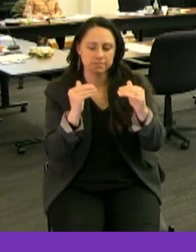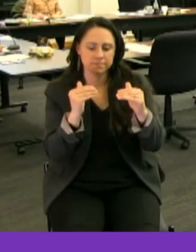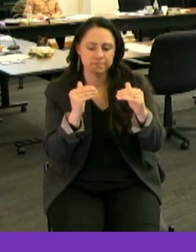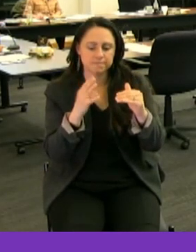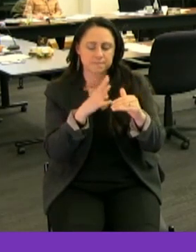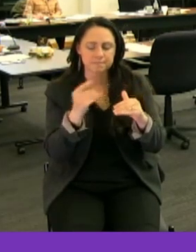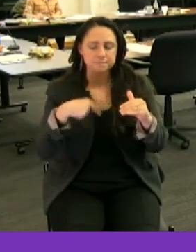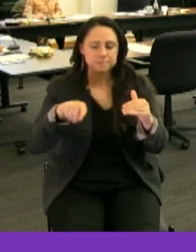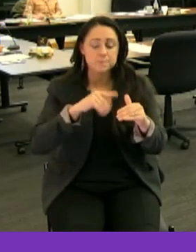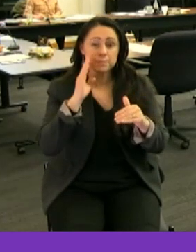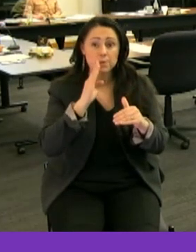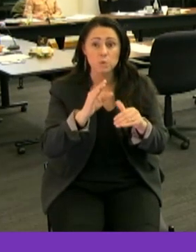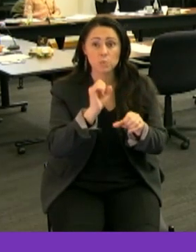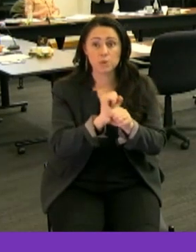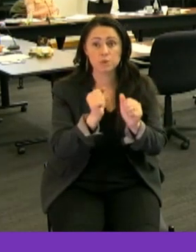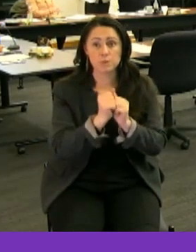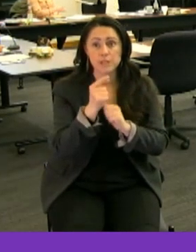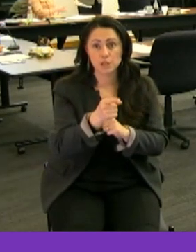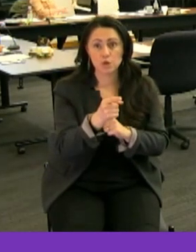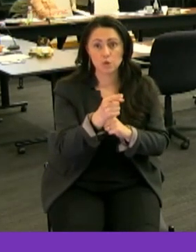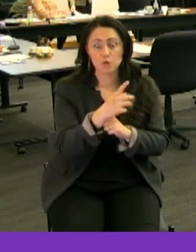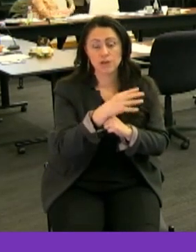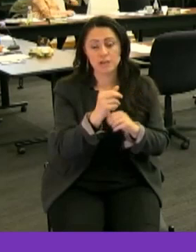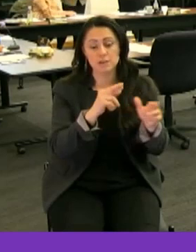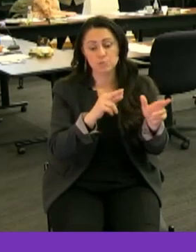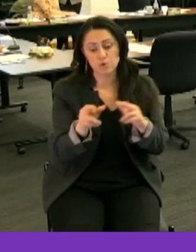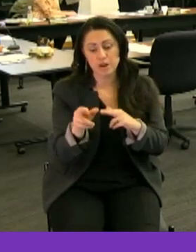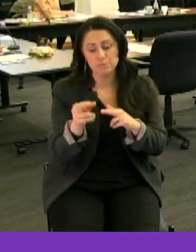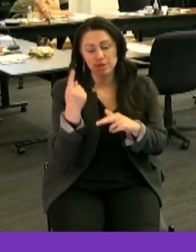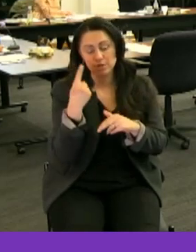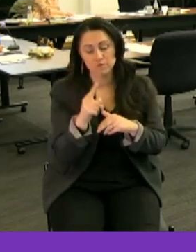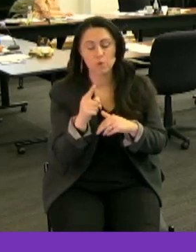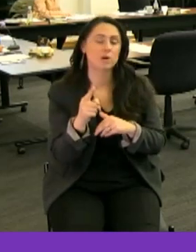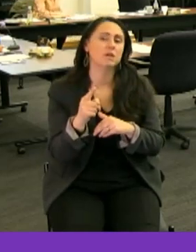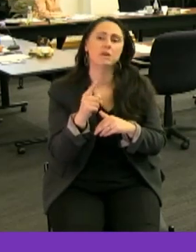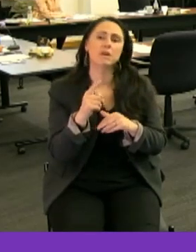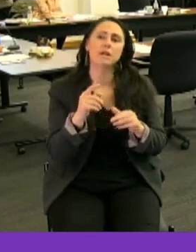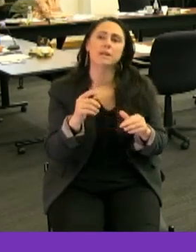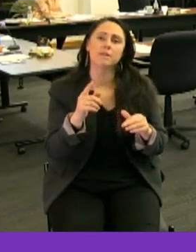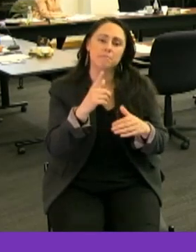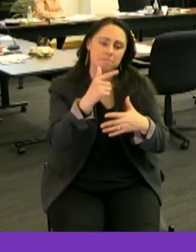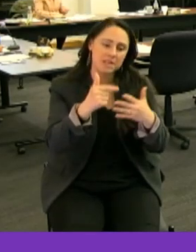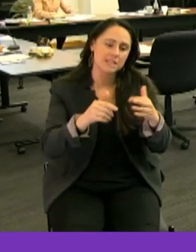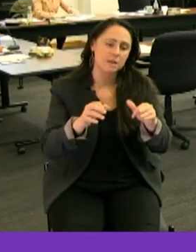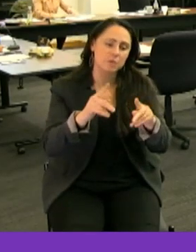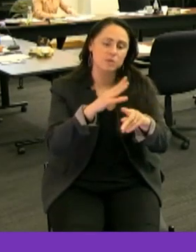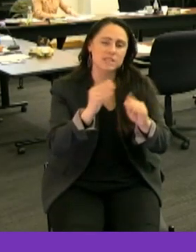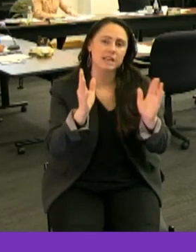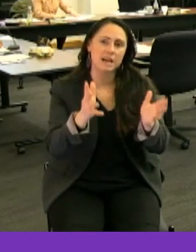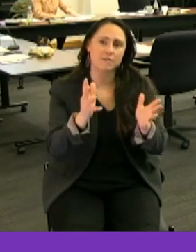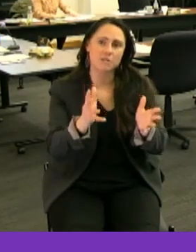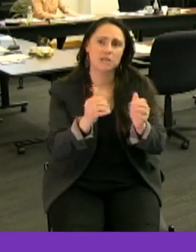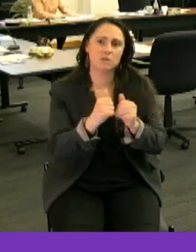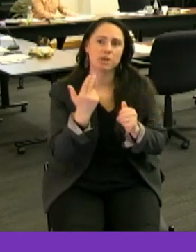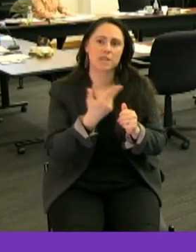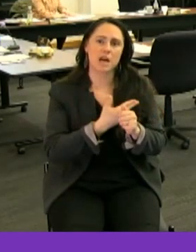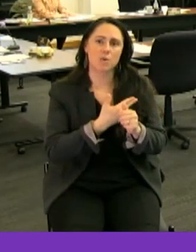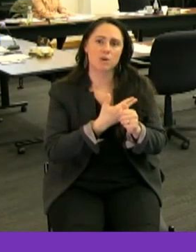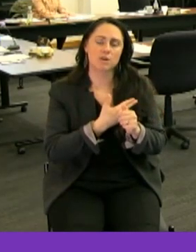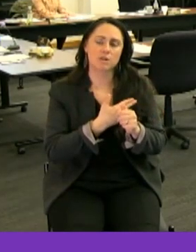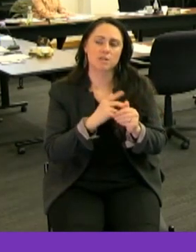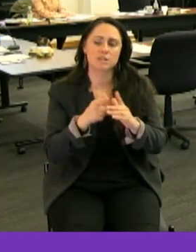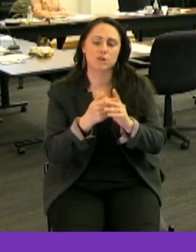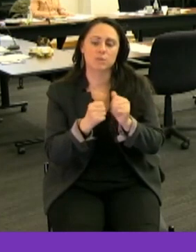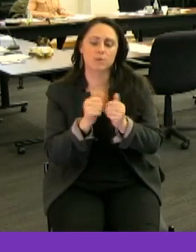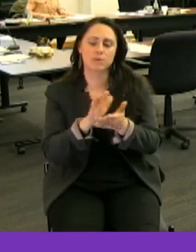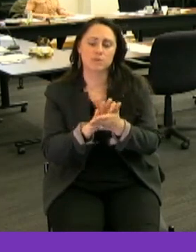and we will certainly work with you and prep for these opportunities and conversations with our, again, starting